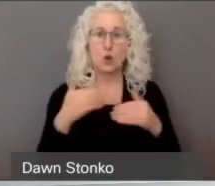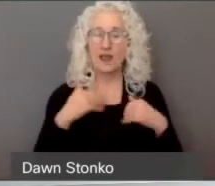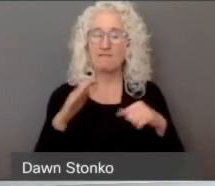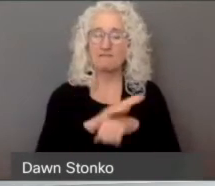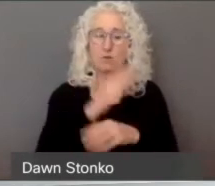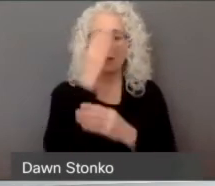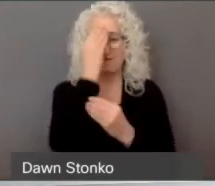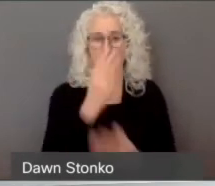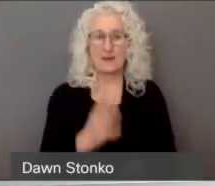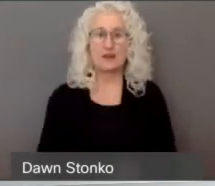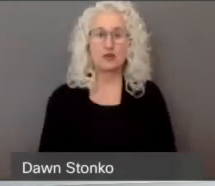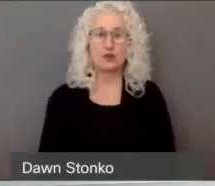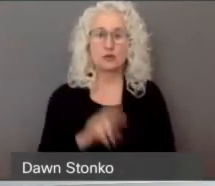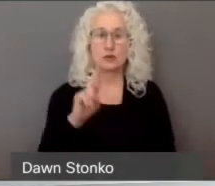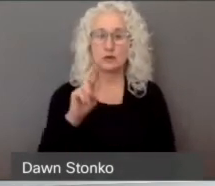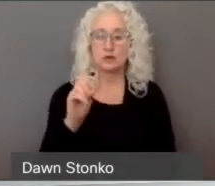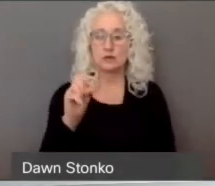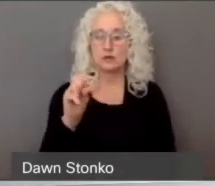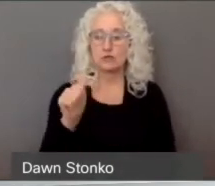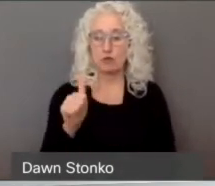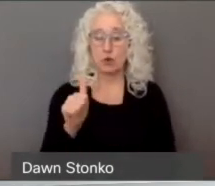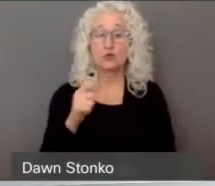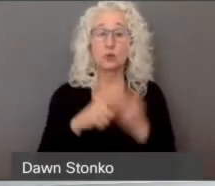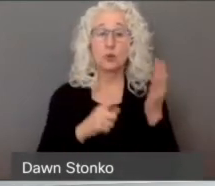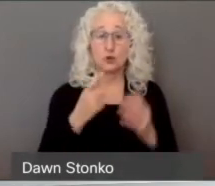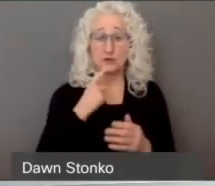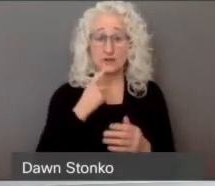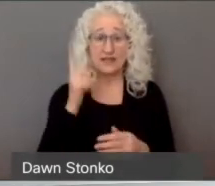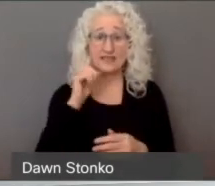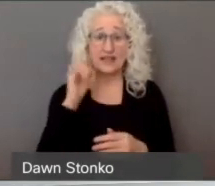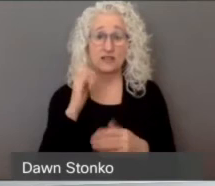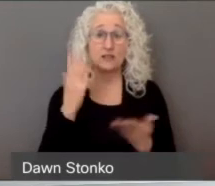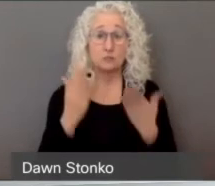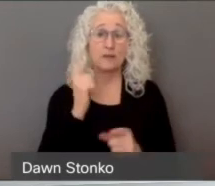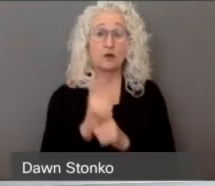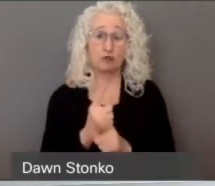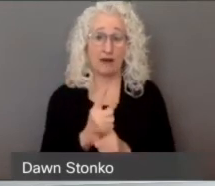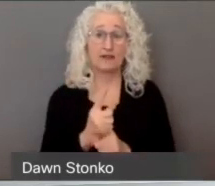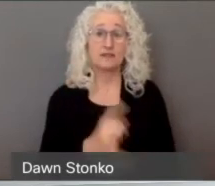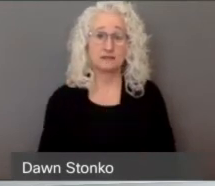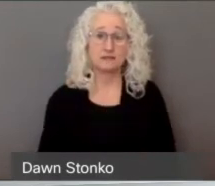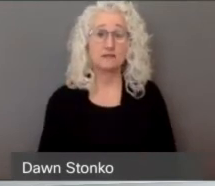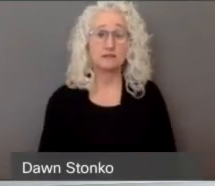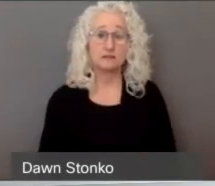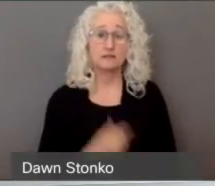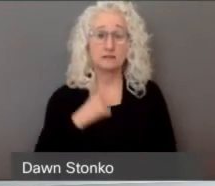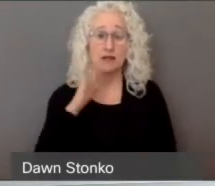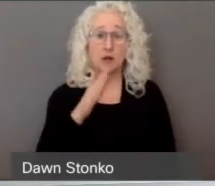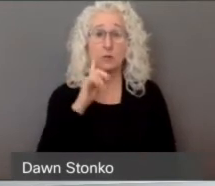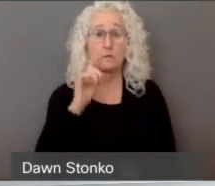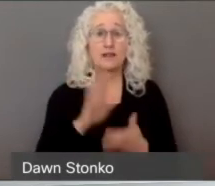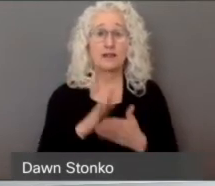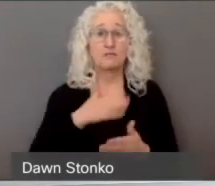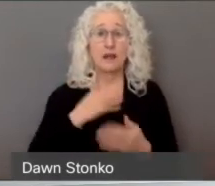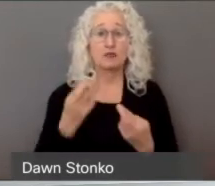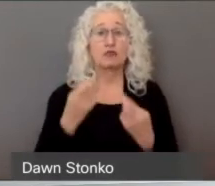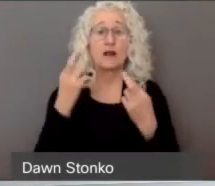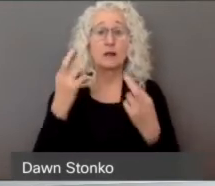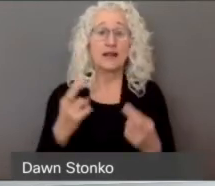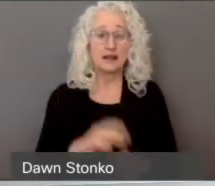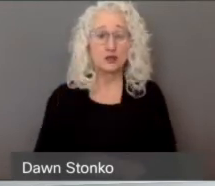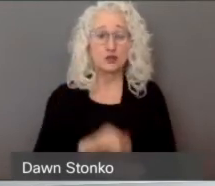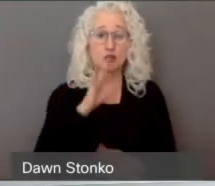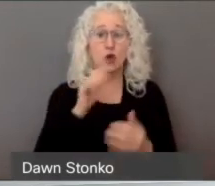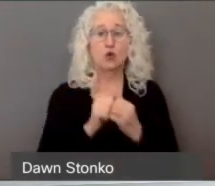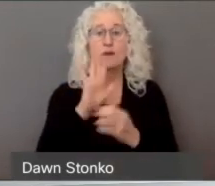information. Rosa, what you said sounds like it's probably correct. I would believe that, you know, my recommendation is talk